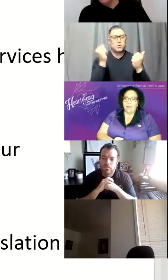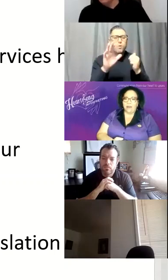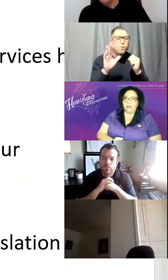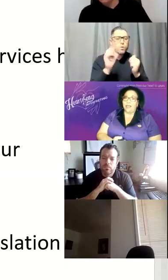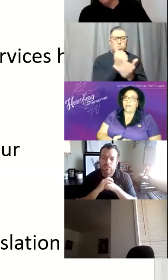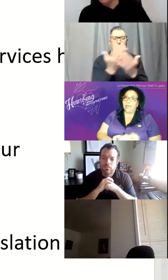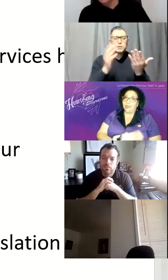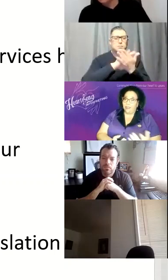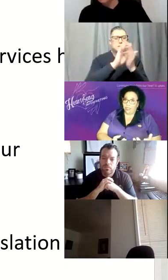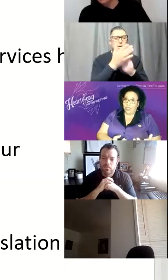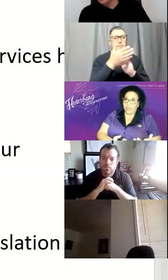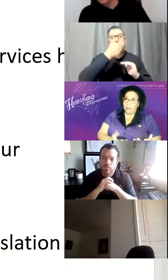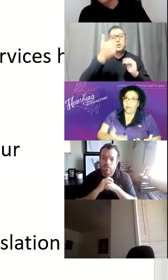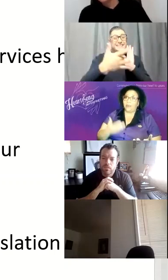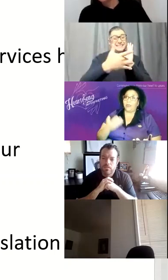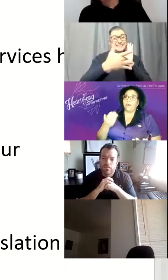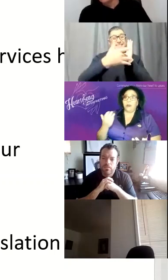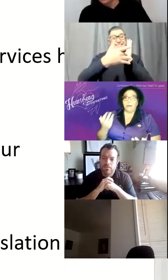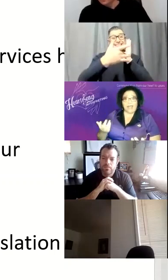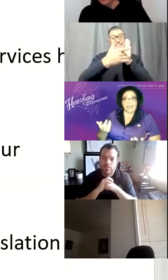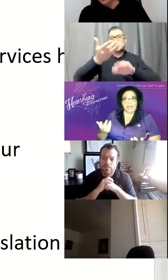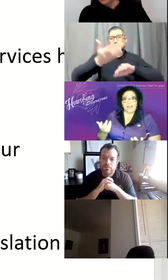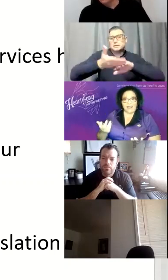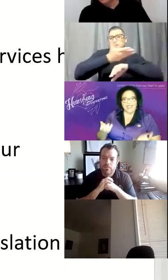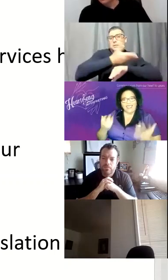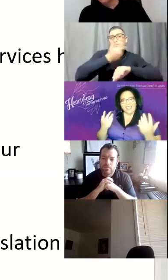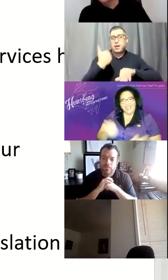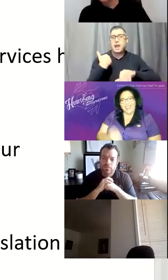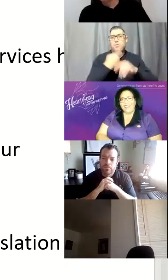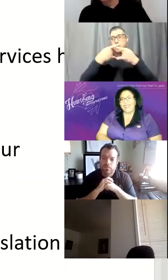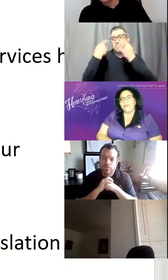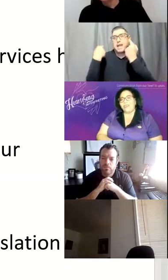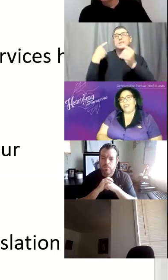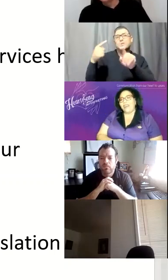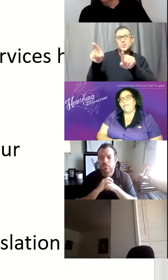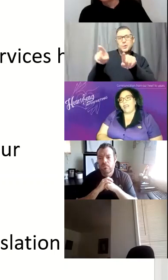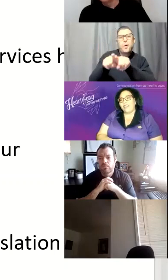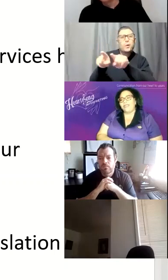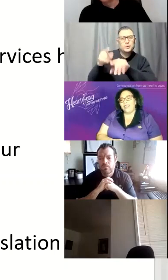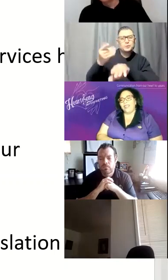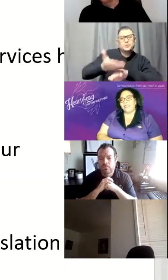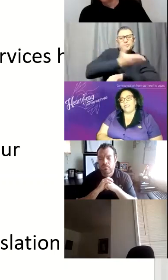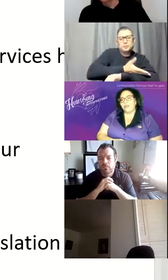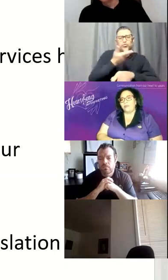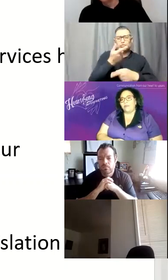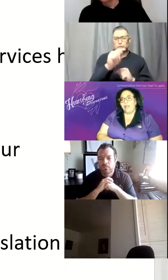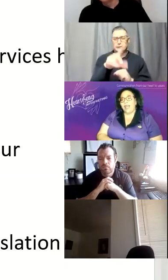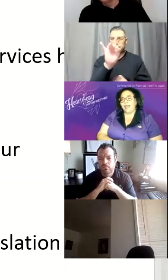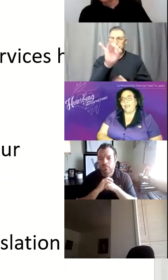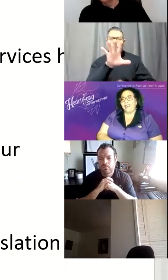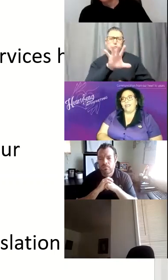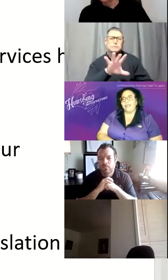get better, as technology gets better, so have our masks now. And so we're trying to find those things